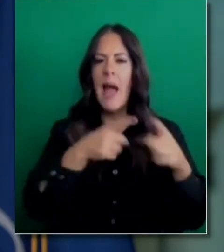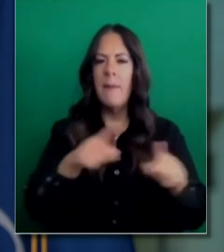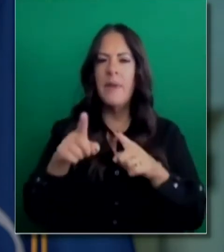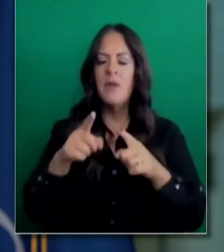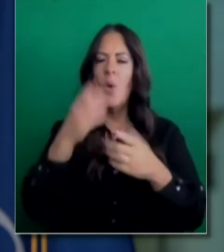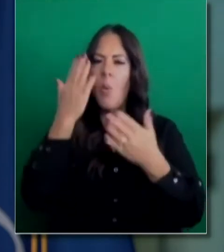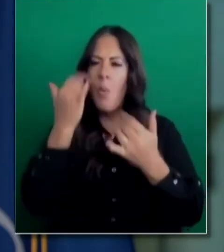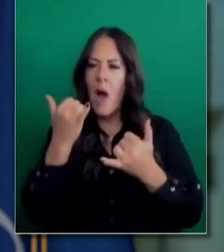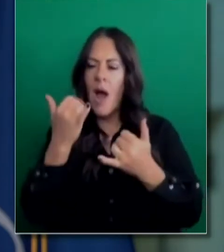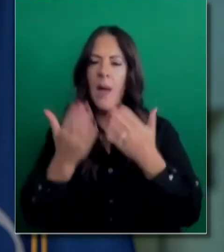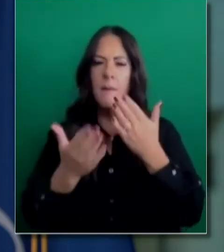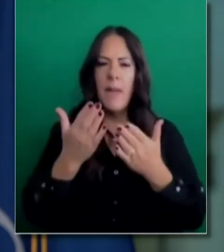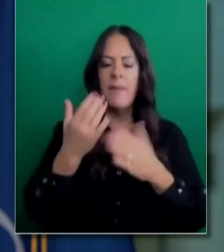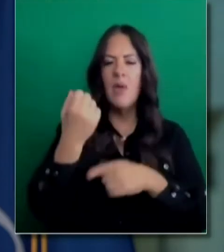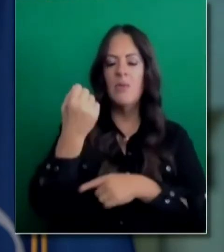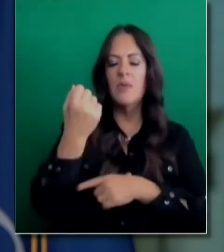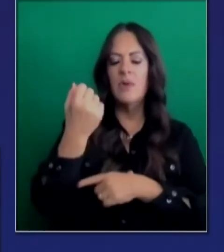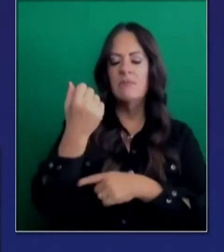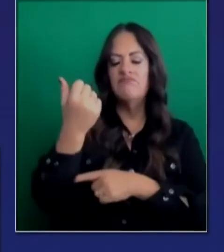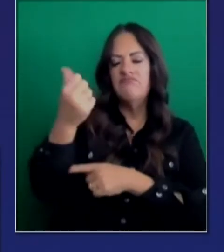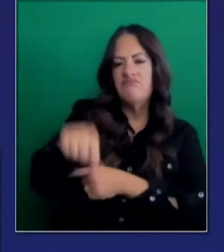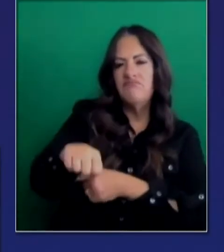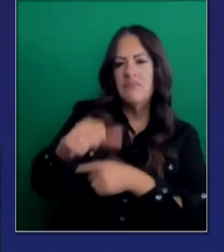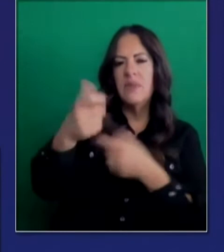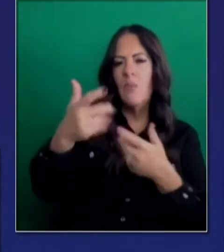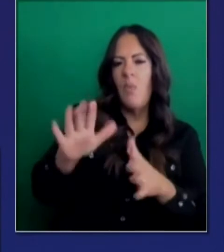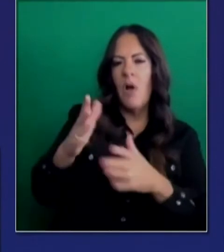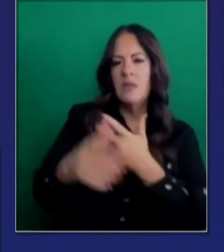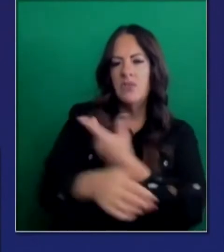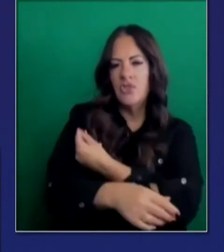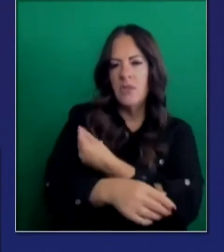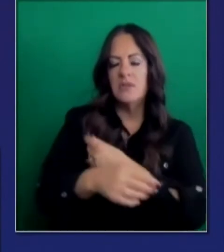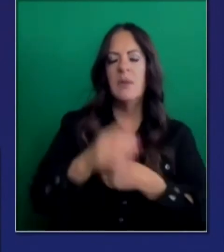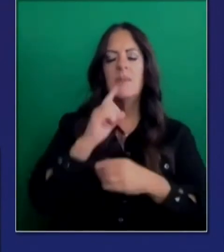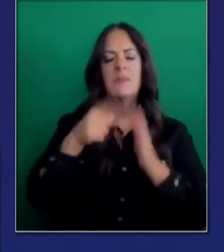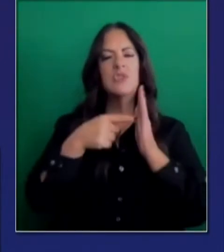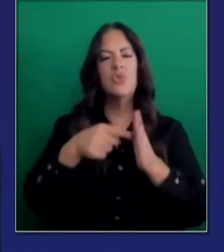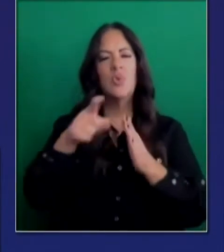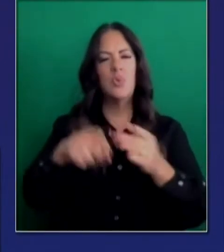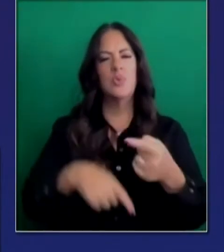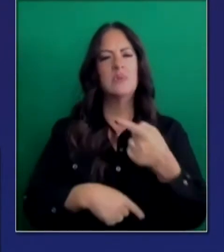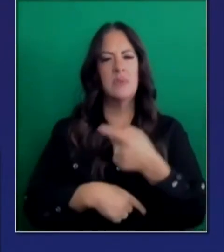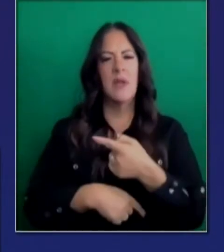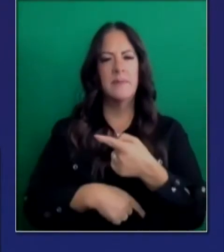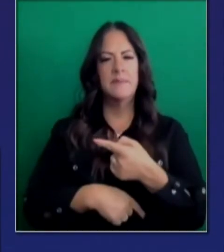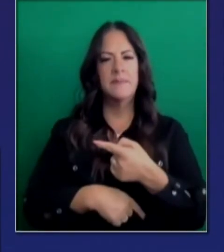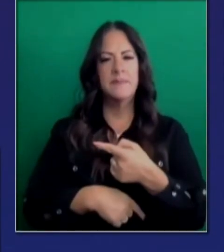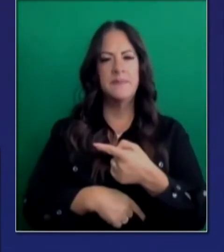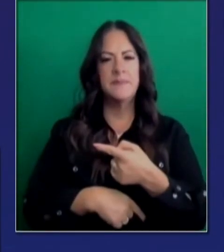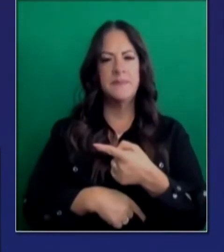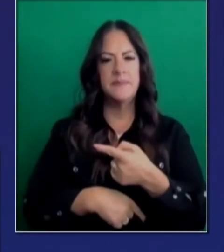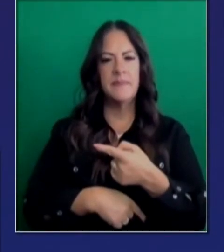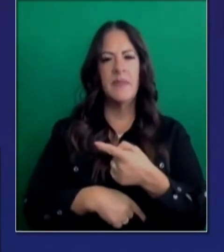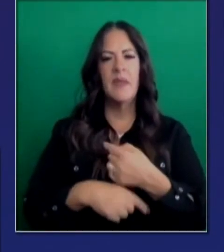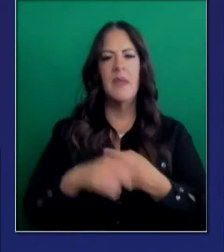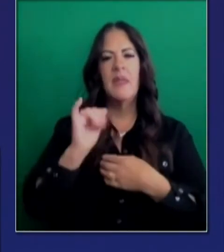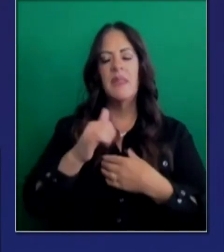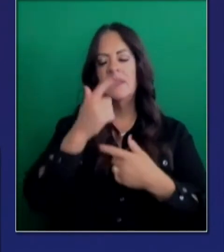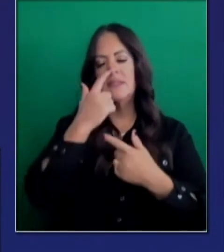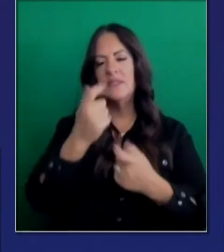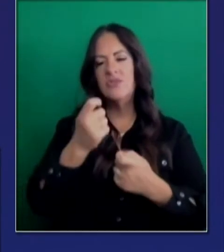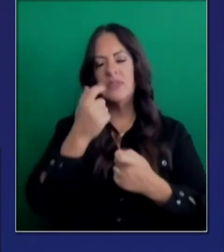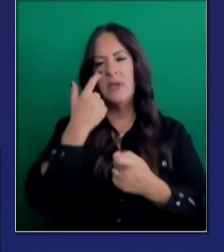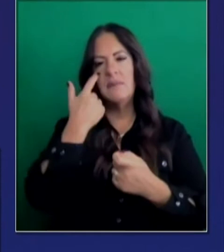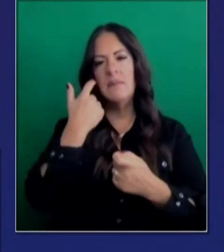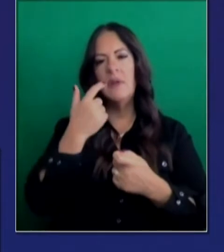provide this slide. If you could take a look here. This is interesting, just it's some of the preliminary data that's come back to your question, and Dr. Galley